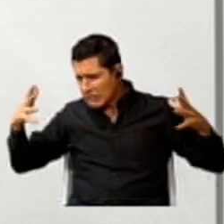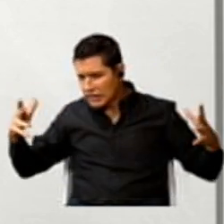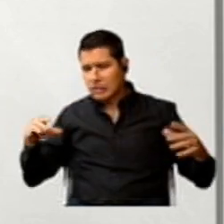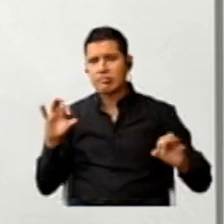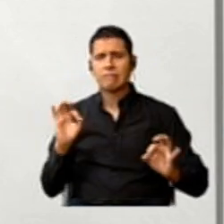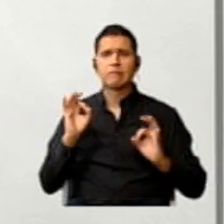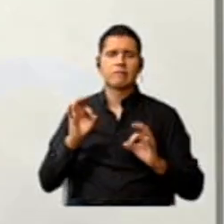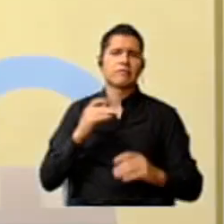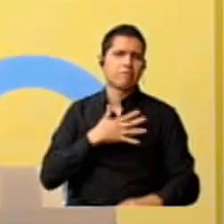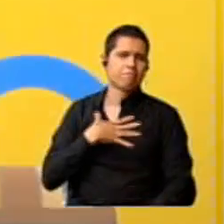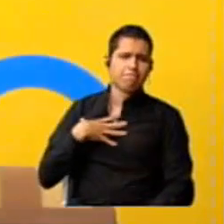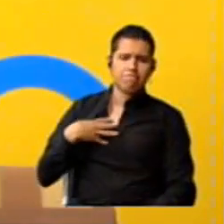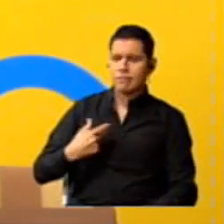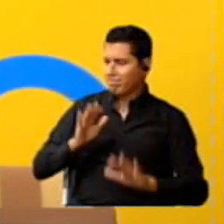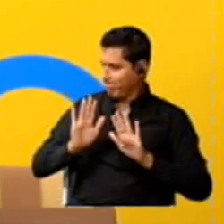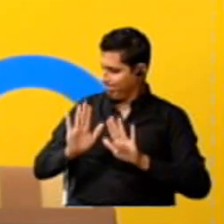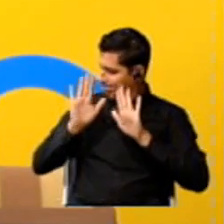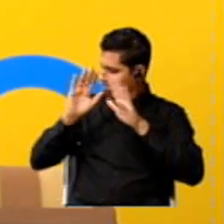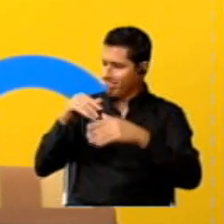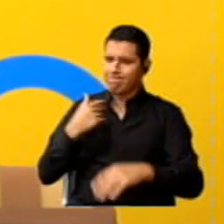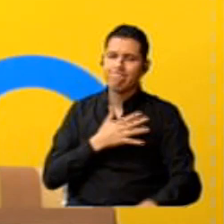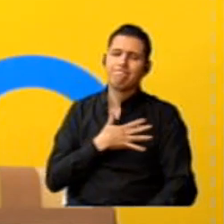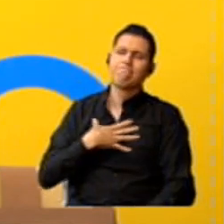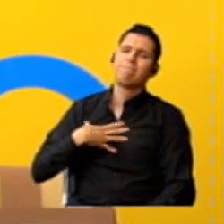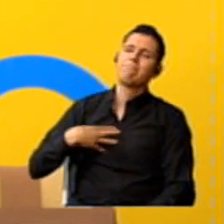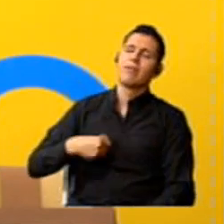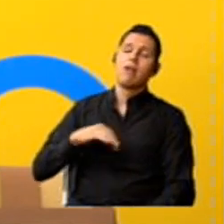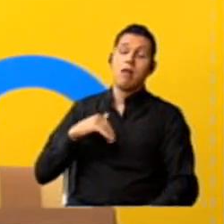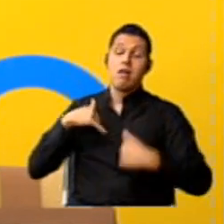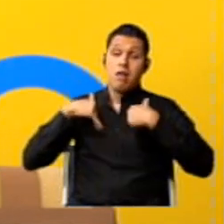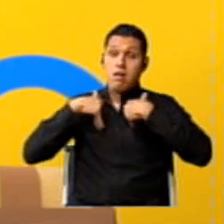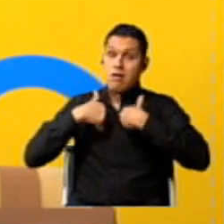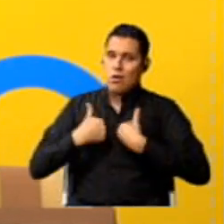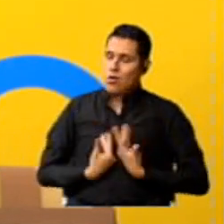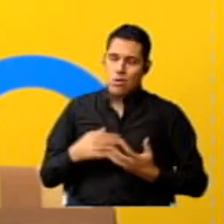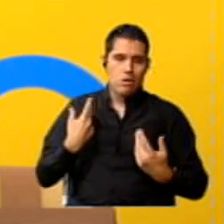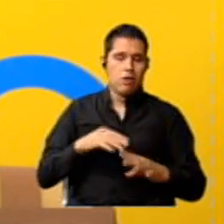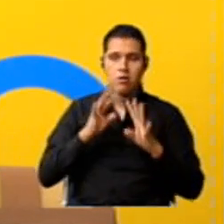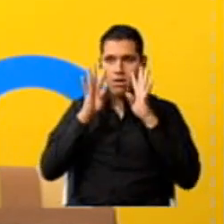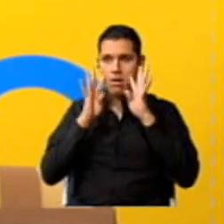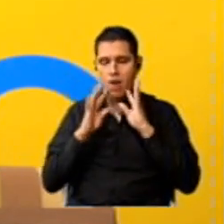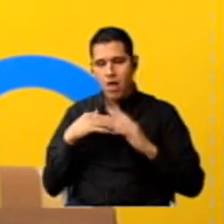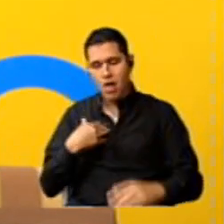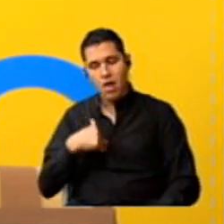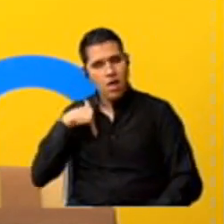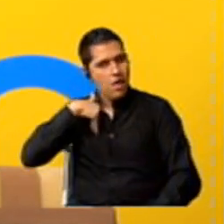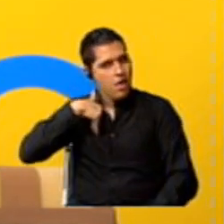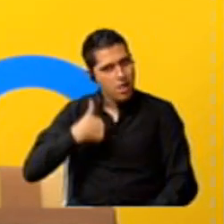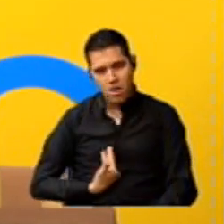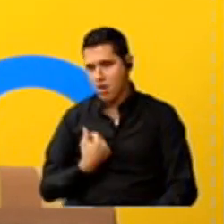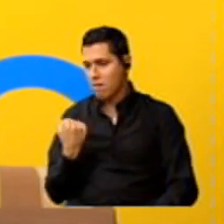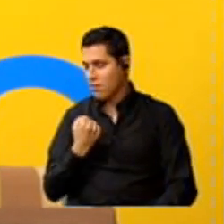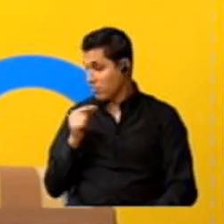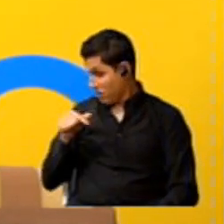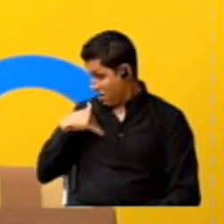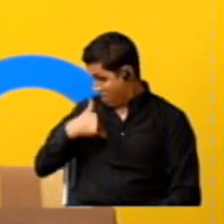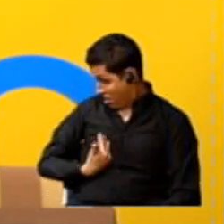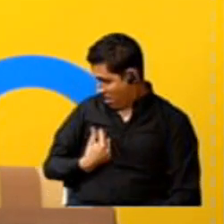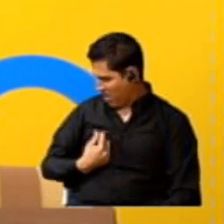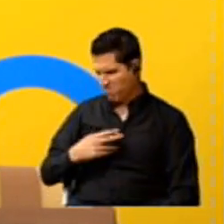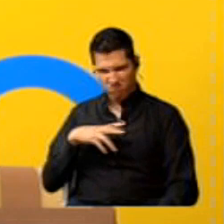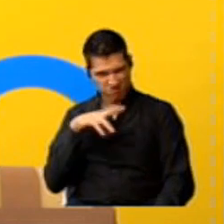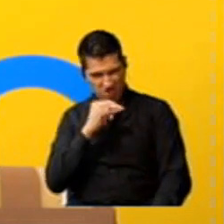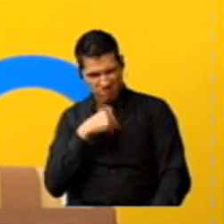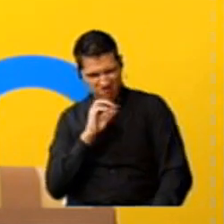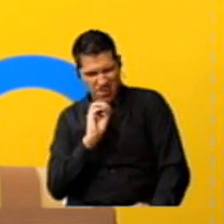community. Excellent, Waldo. Oof. Oof. Are you tired? Oh, no, no, no, no, no.